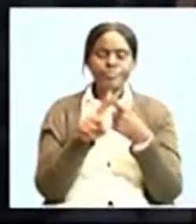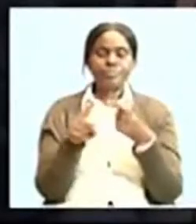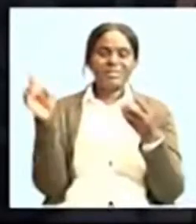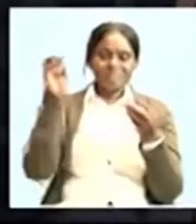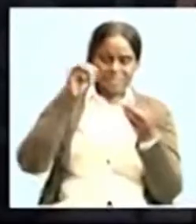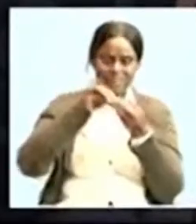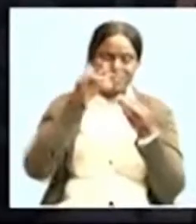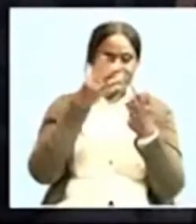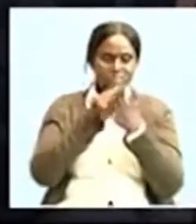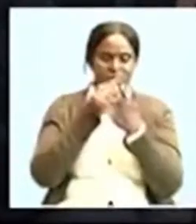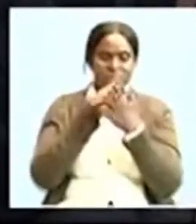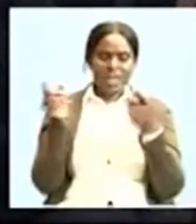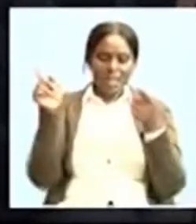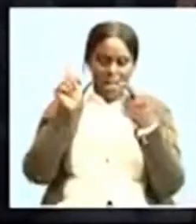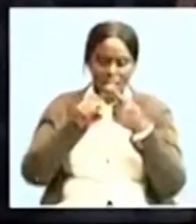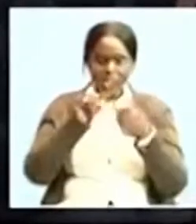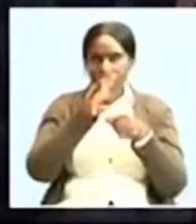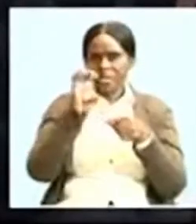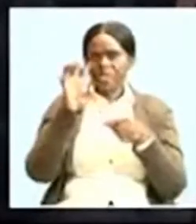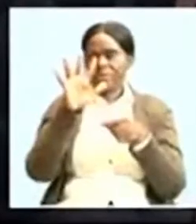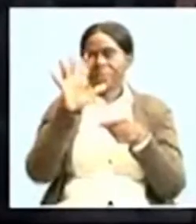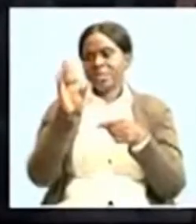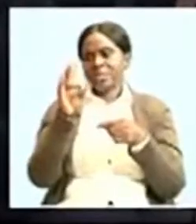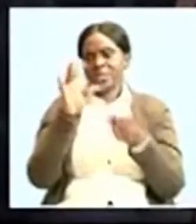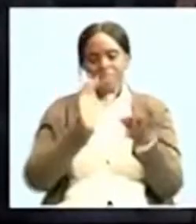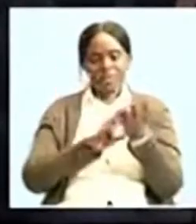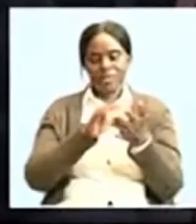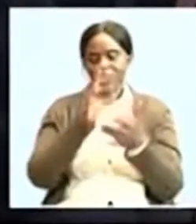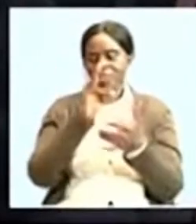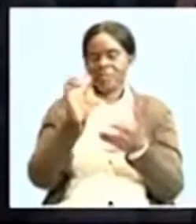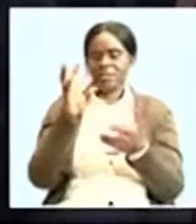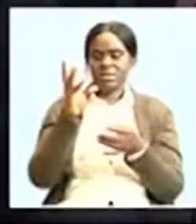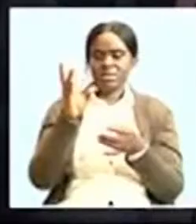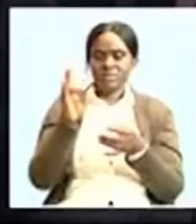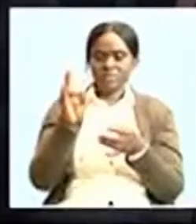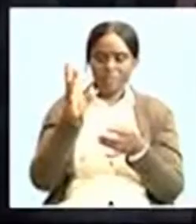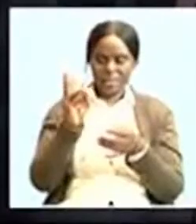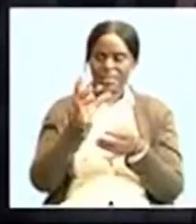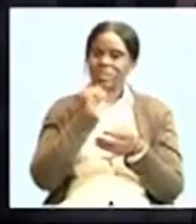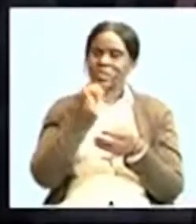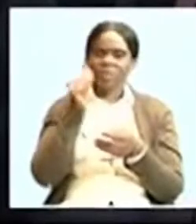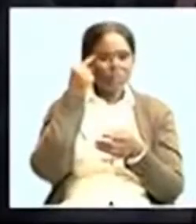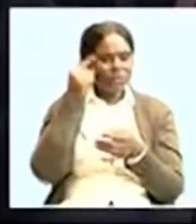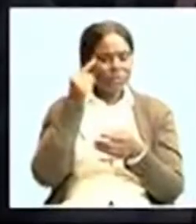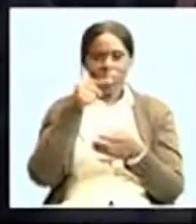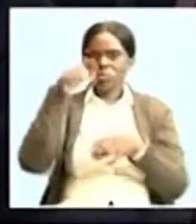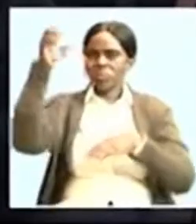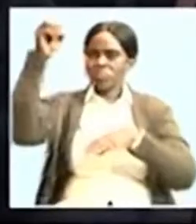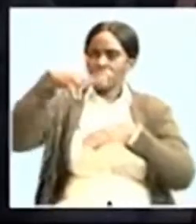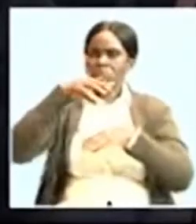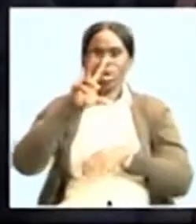additional funding of up to 457,000 kwacha 776, not for solar